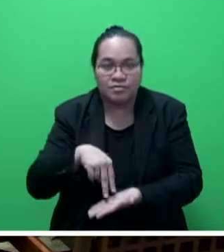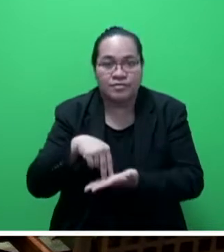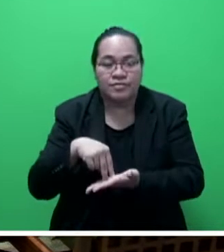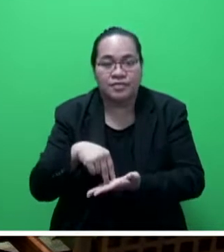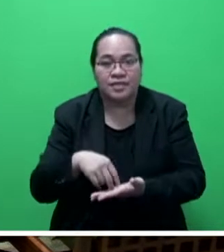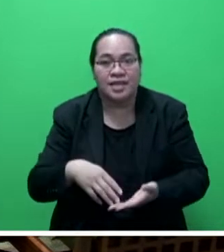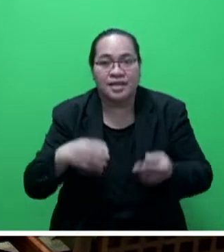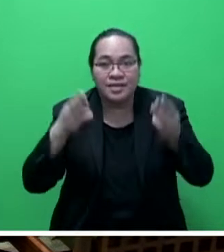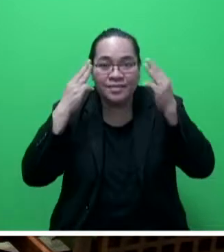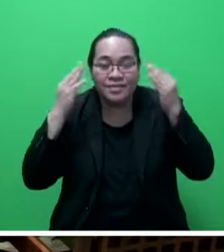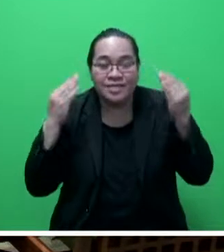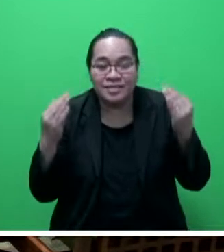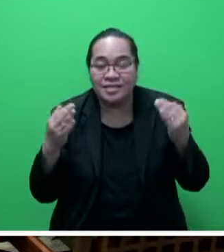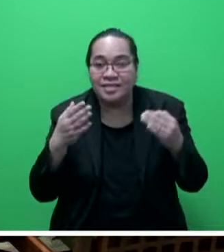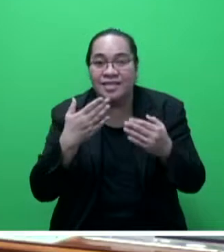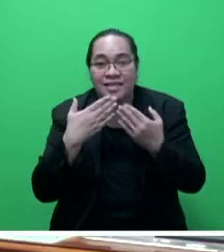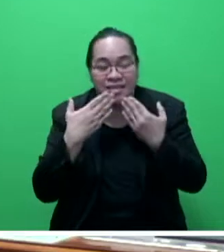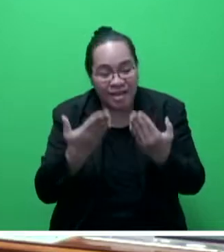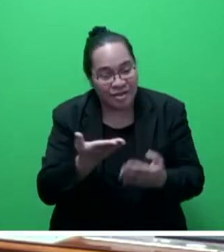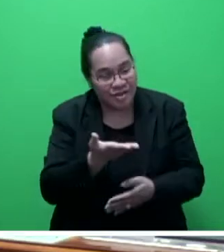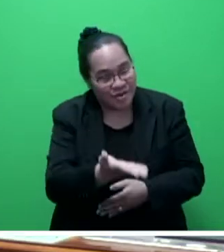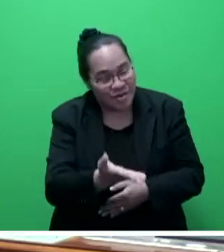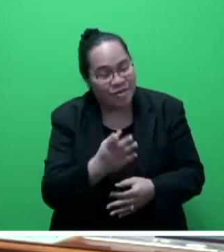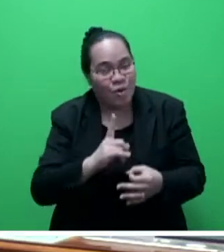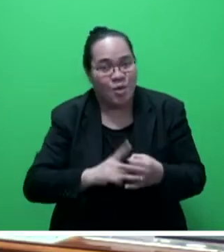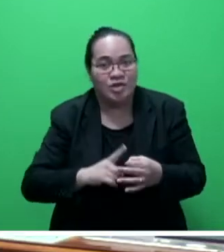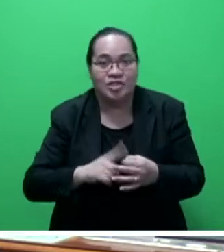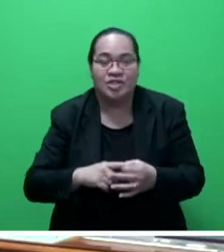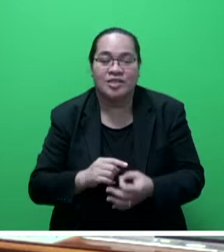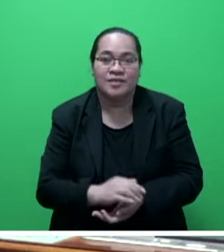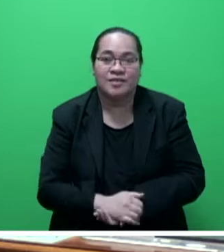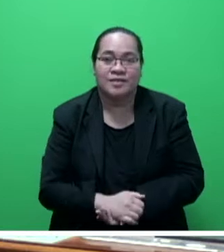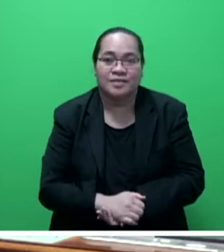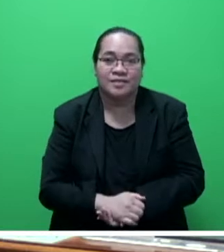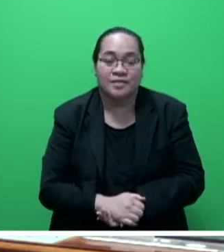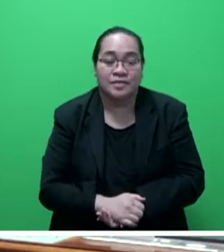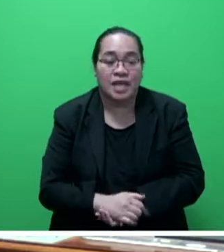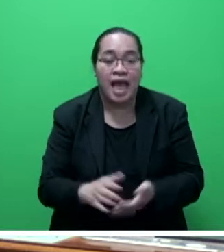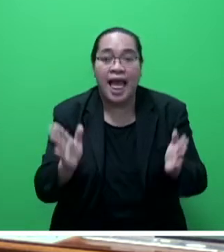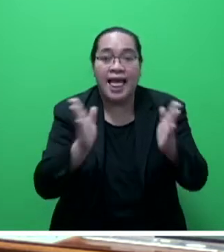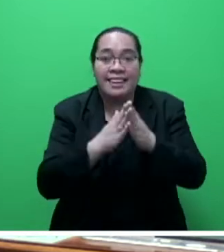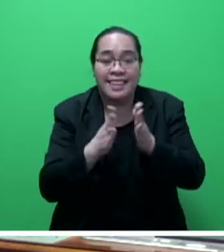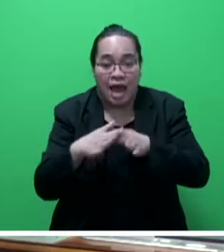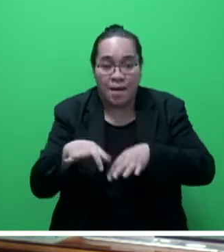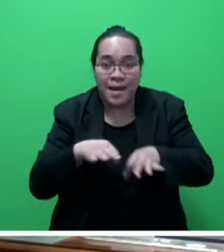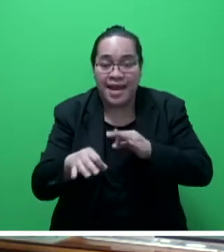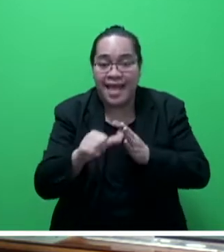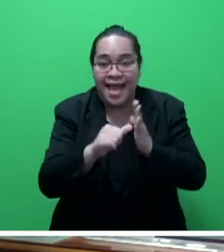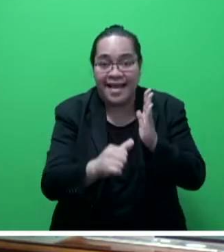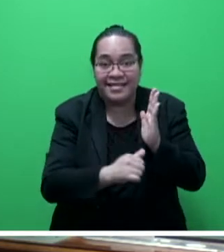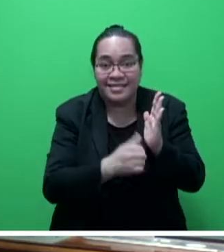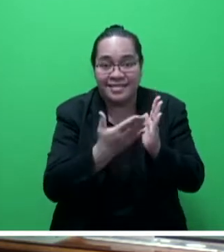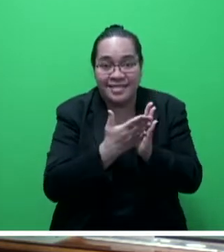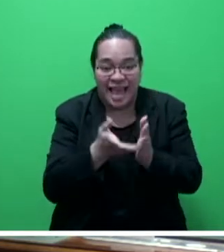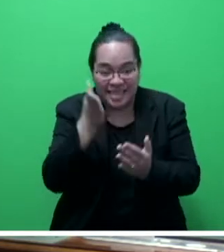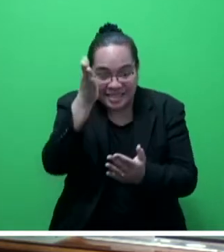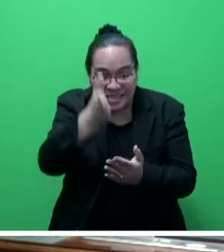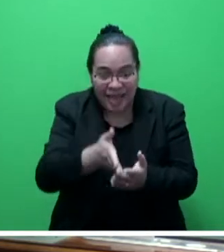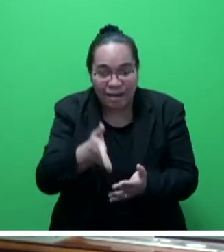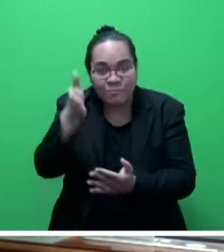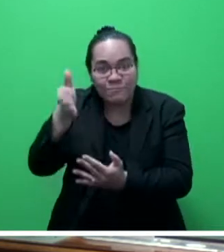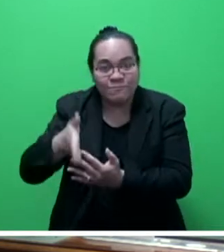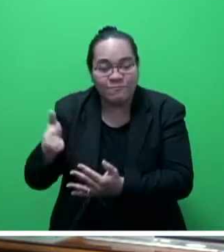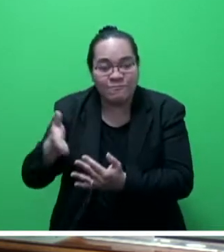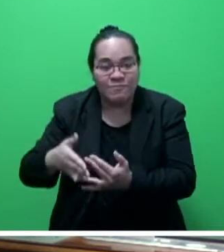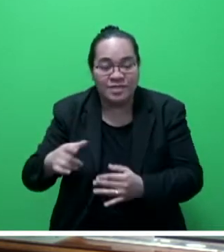Mr. Speaker, sir, I thank the Honourable Member for her question. The Town Planning Act and Subdivision of Lands Act